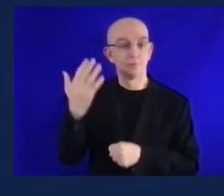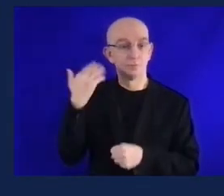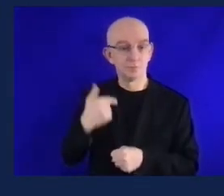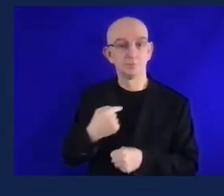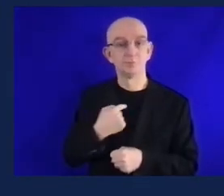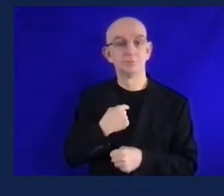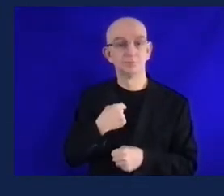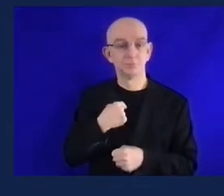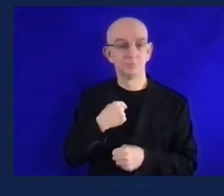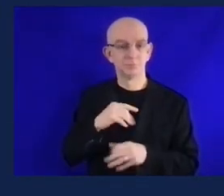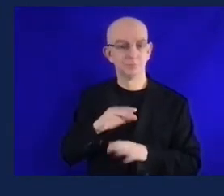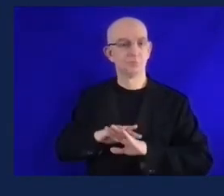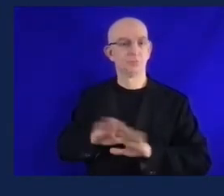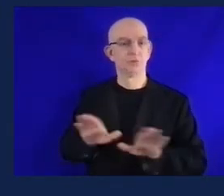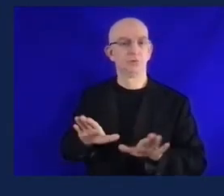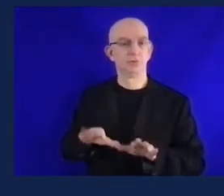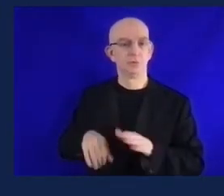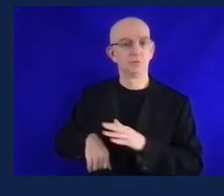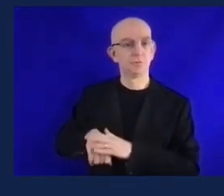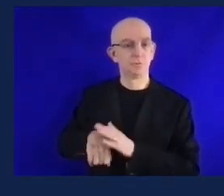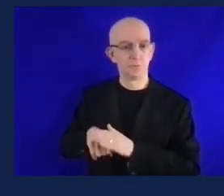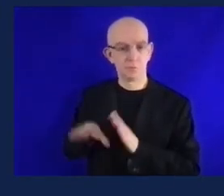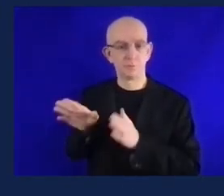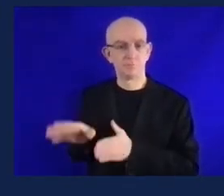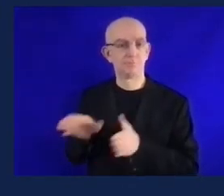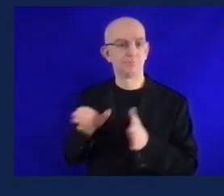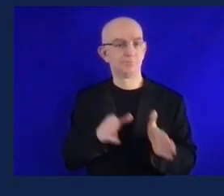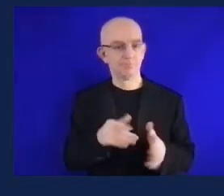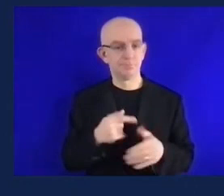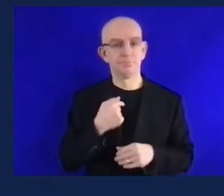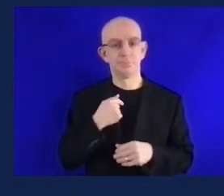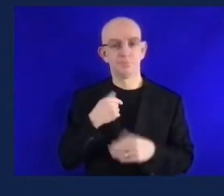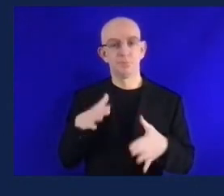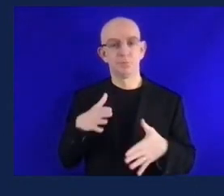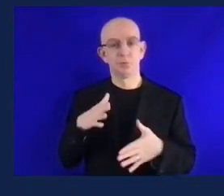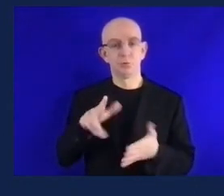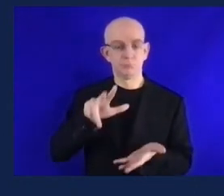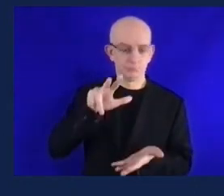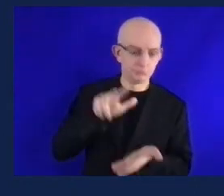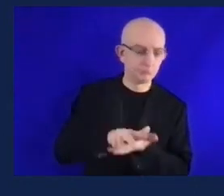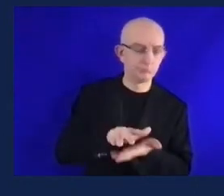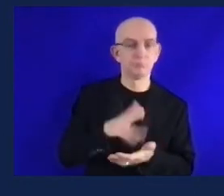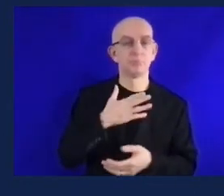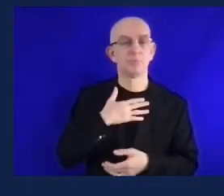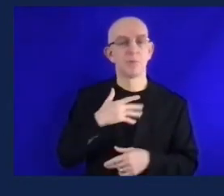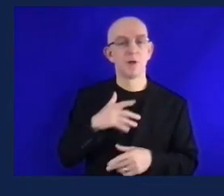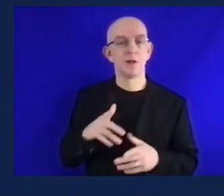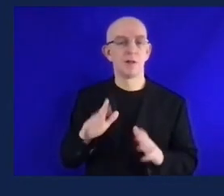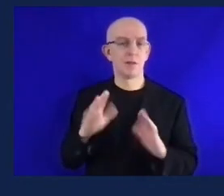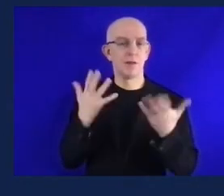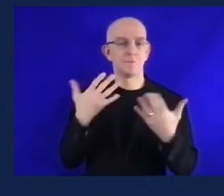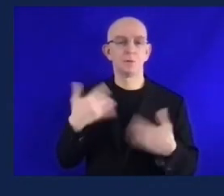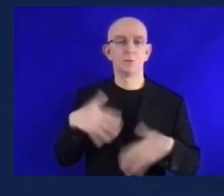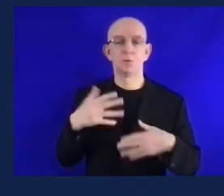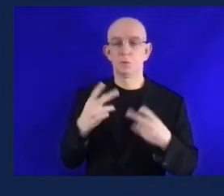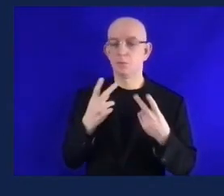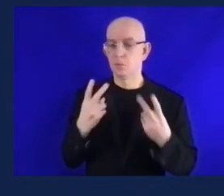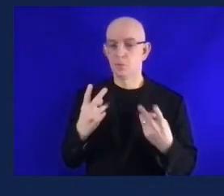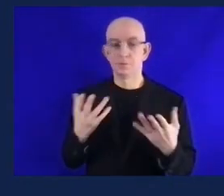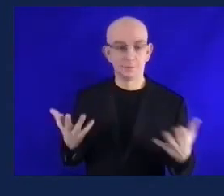career as a coach for disabled people. I was very convinced about the decision, and today I'm very happy.